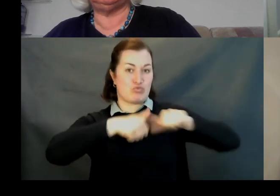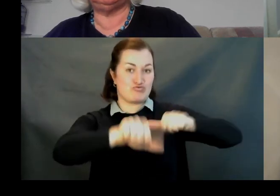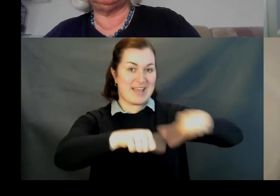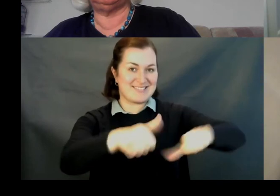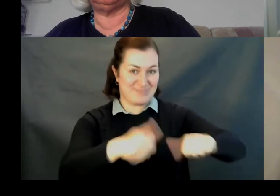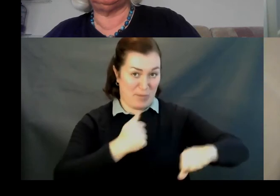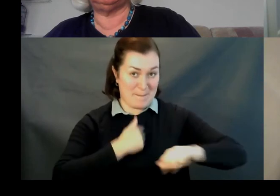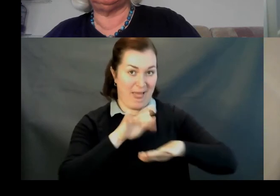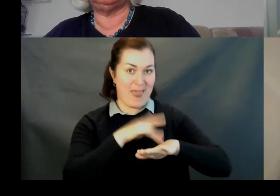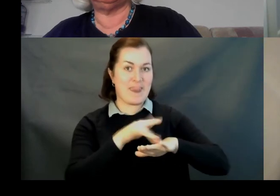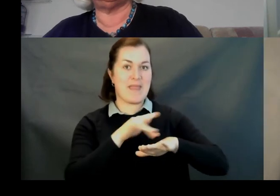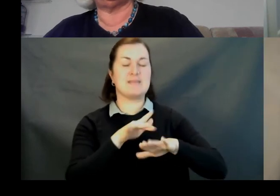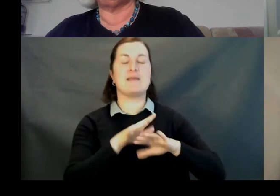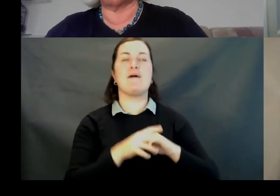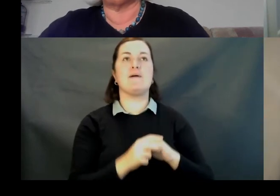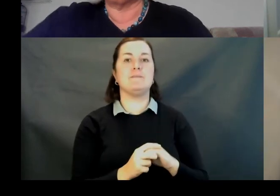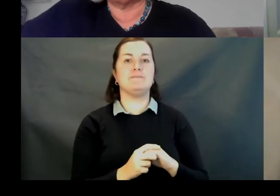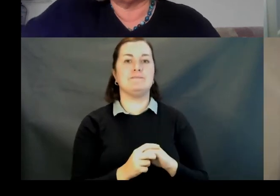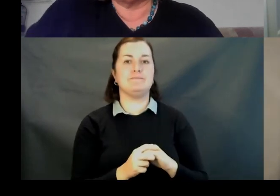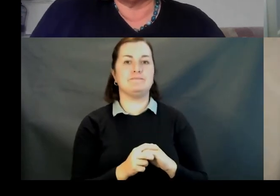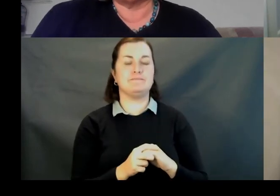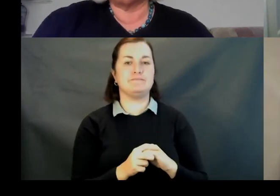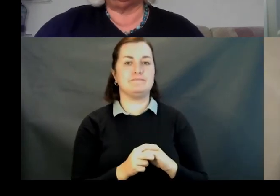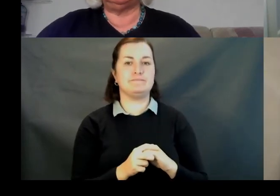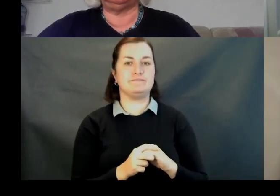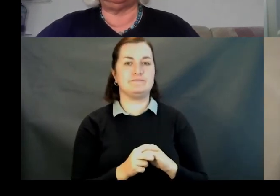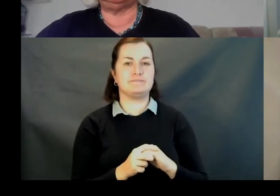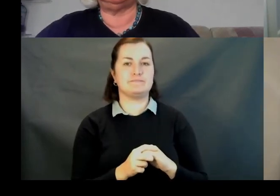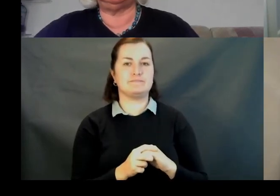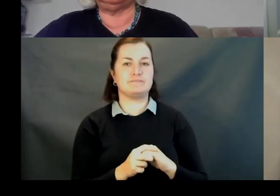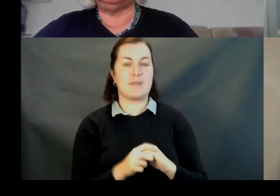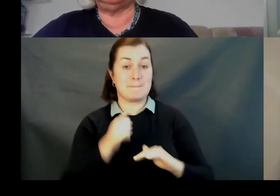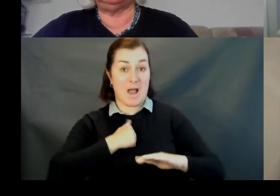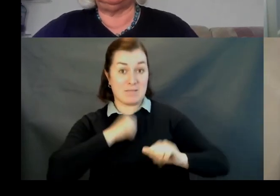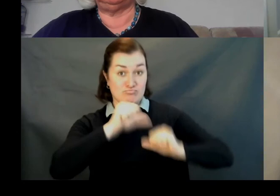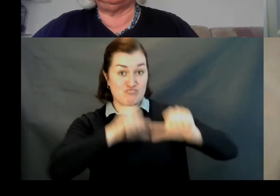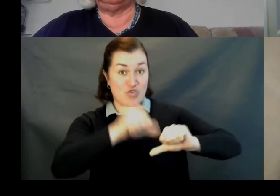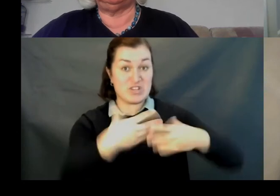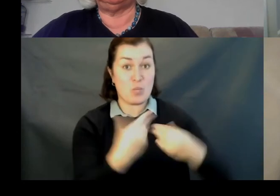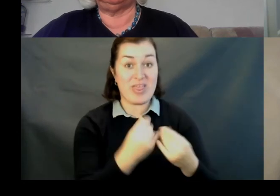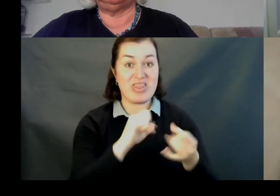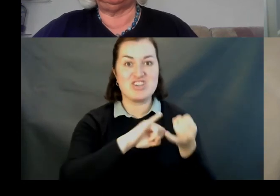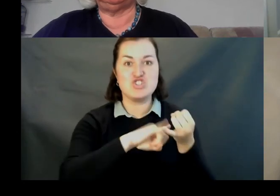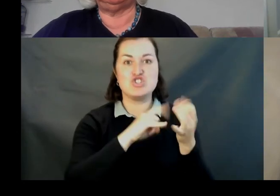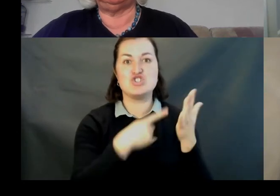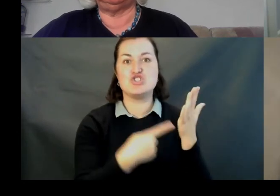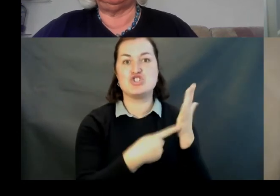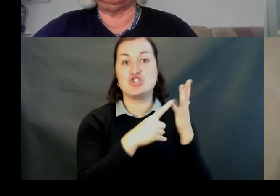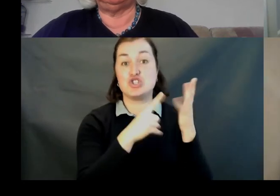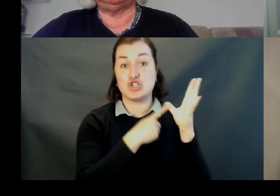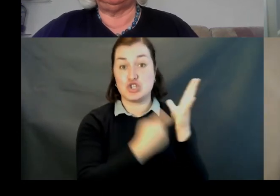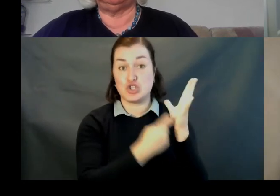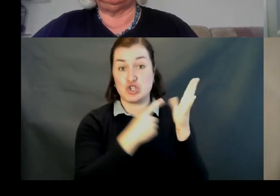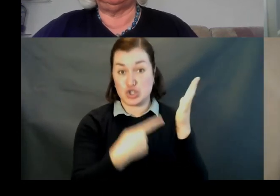or a co-creator, and in the process that I had with Stuart, we were really co-creators of the audio